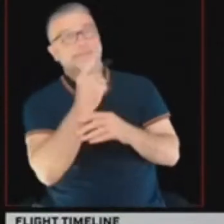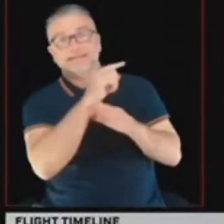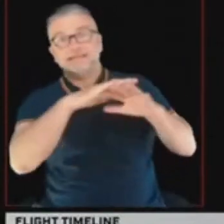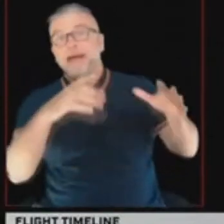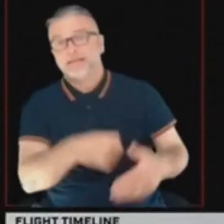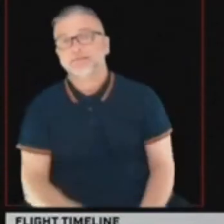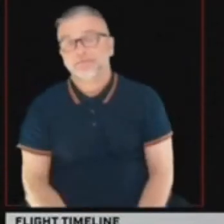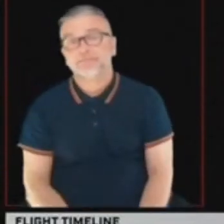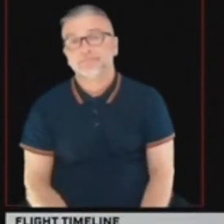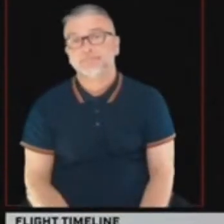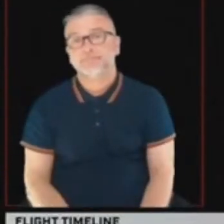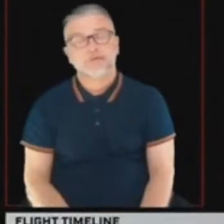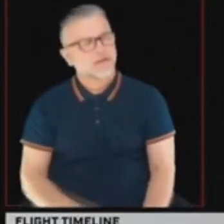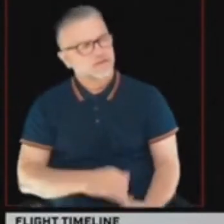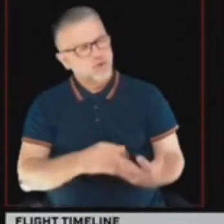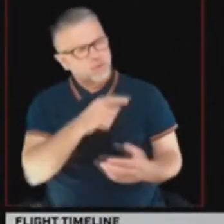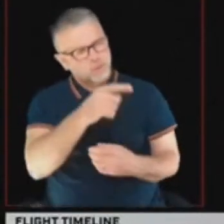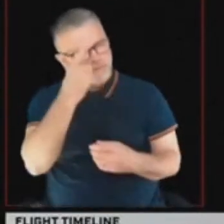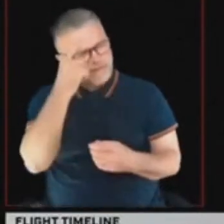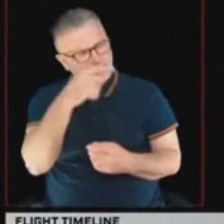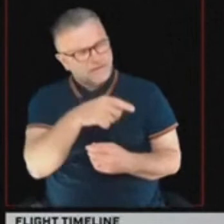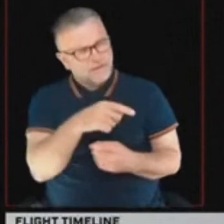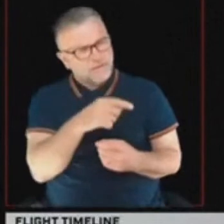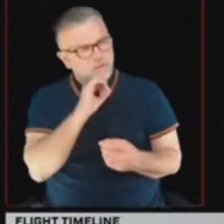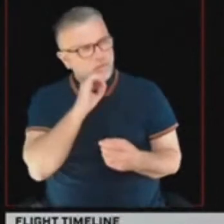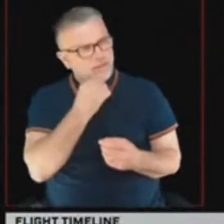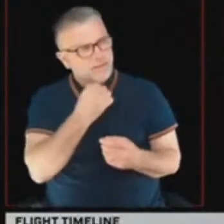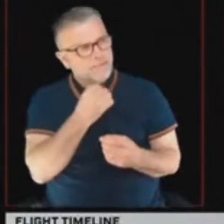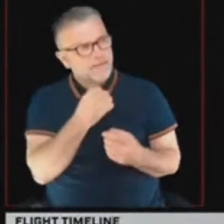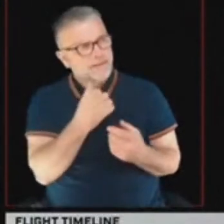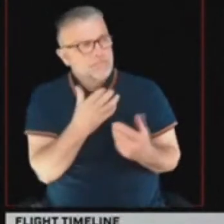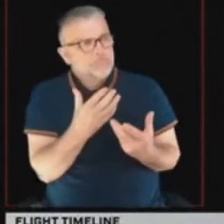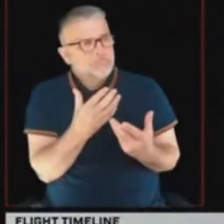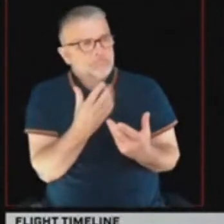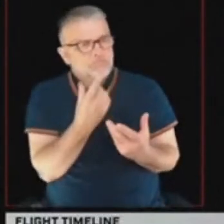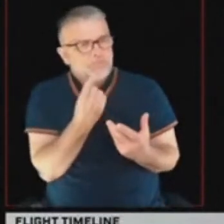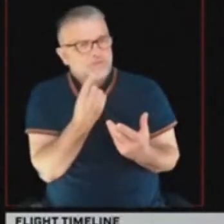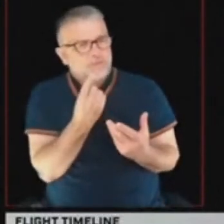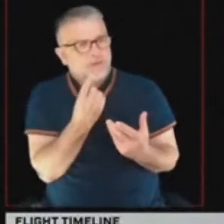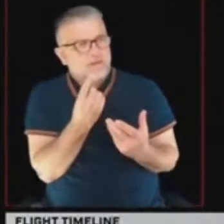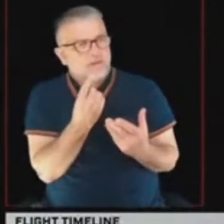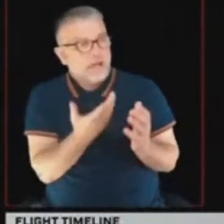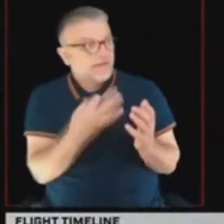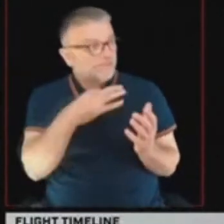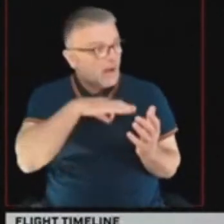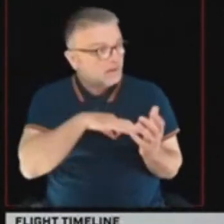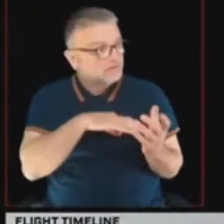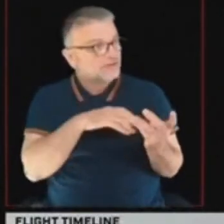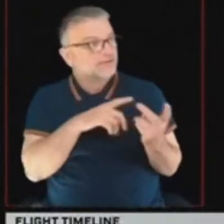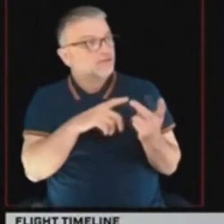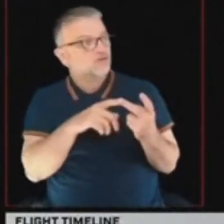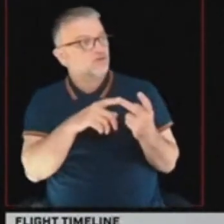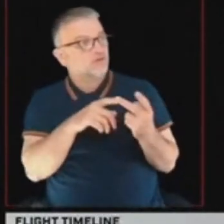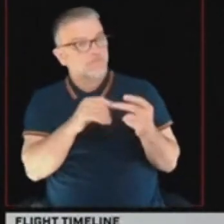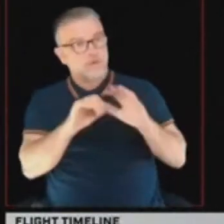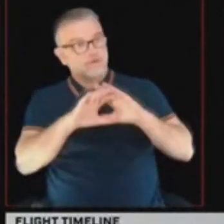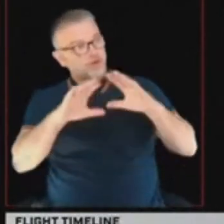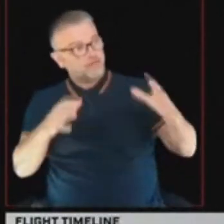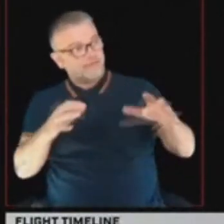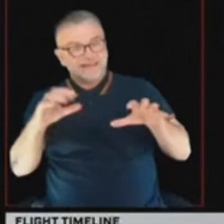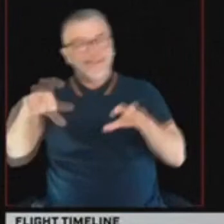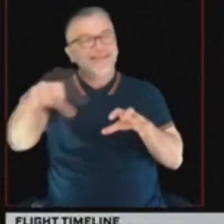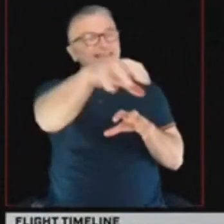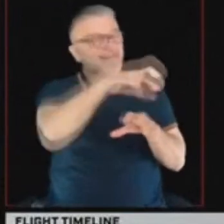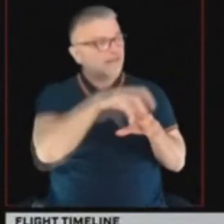so do you see then there being potential advantage or value to geographical spread, particularly when you think about